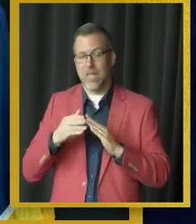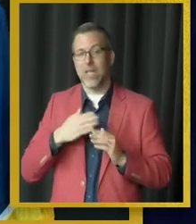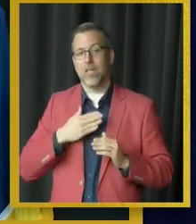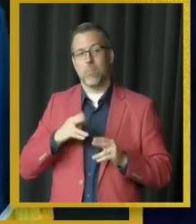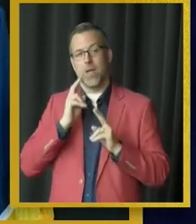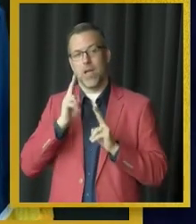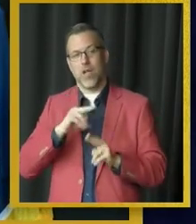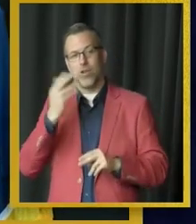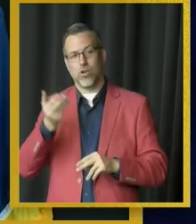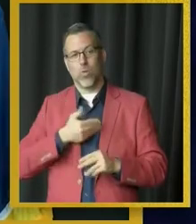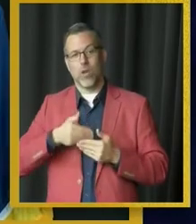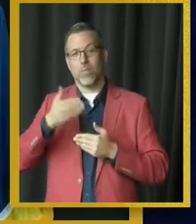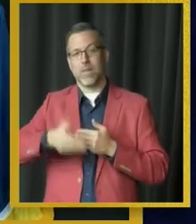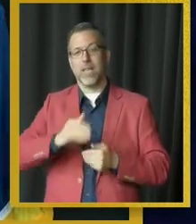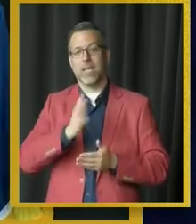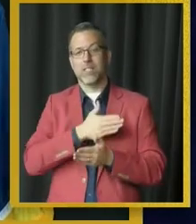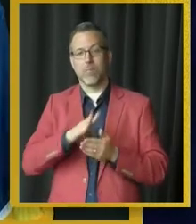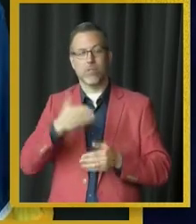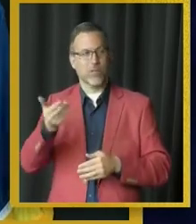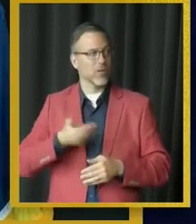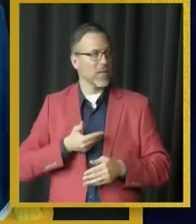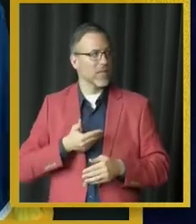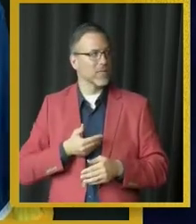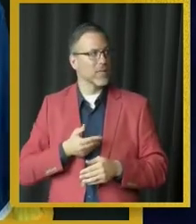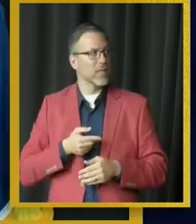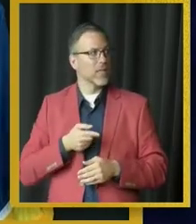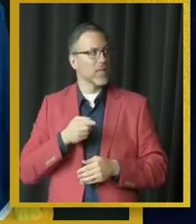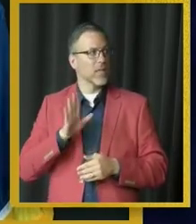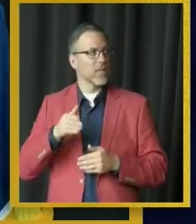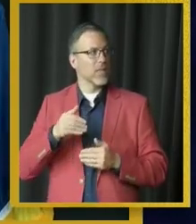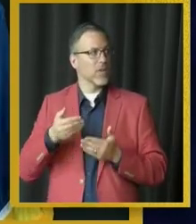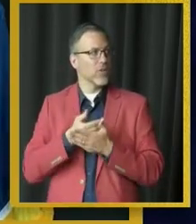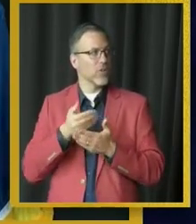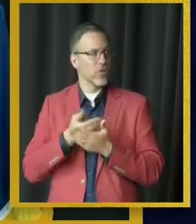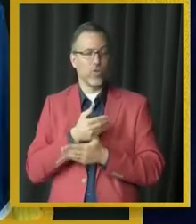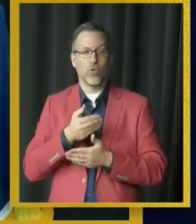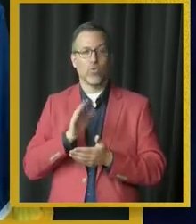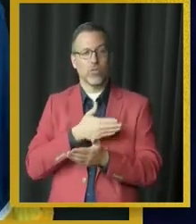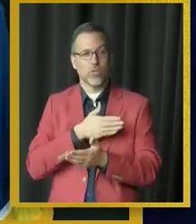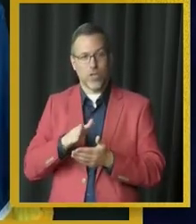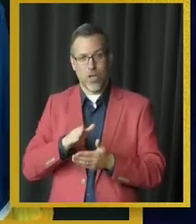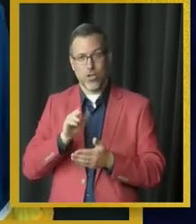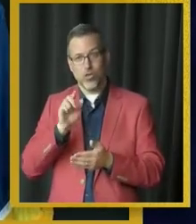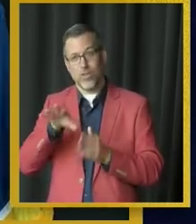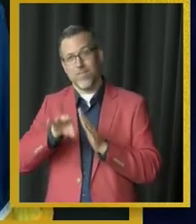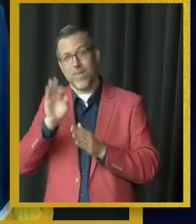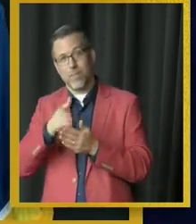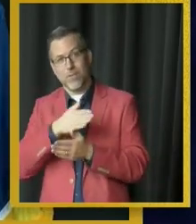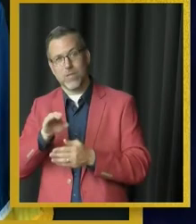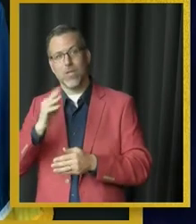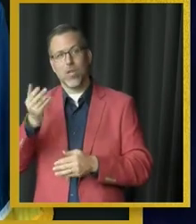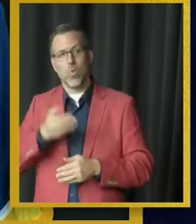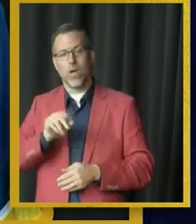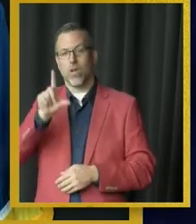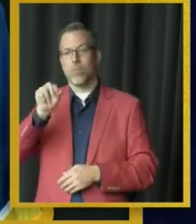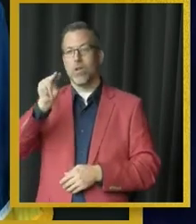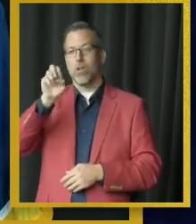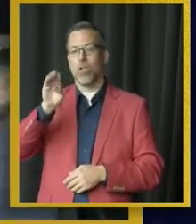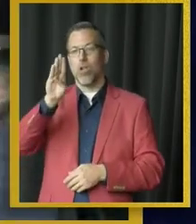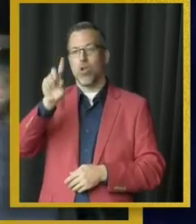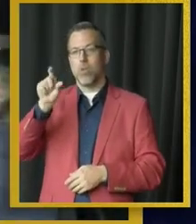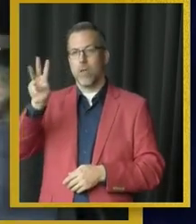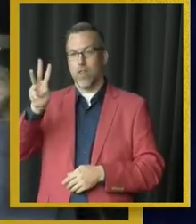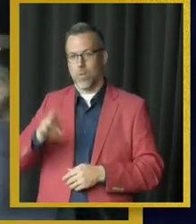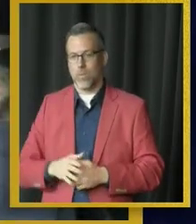great pleasure to welcome our next musical guest. You can catch their new single, Hero, everywhere you stream fine music. Please welcome The Lone Bellow.